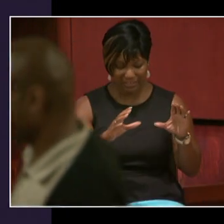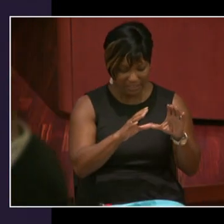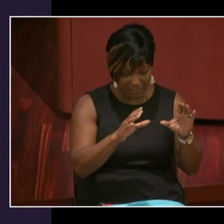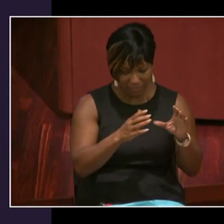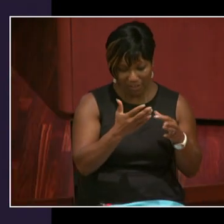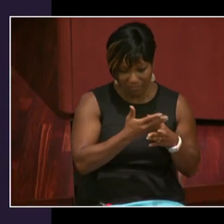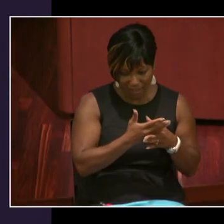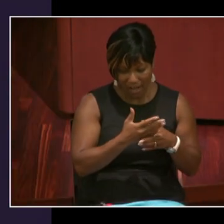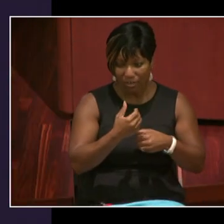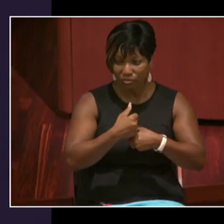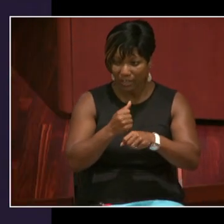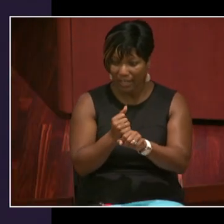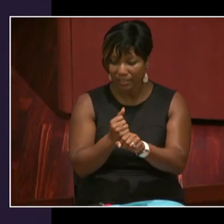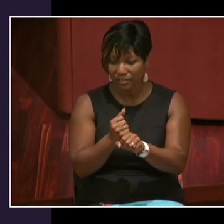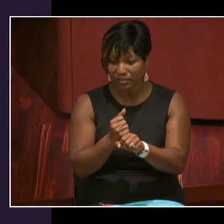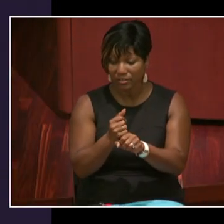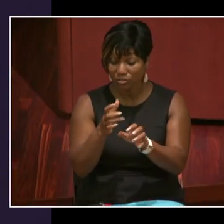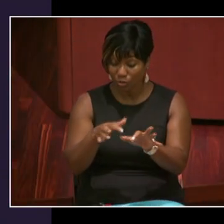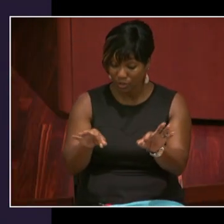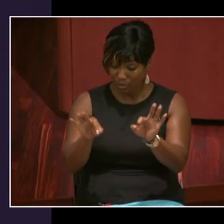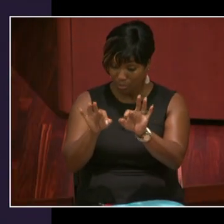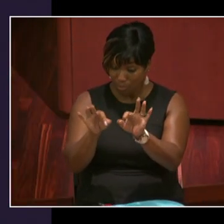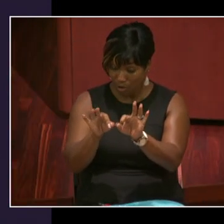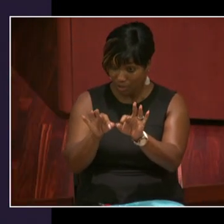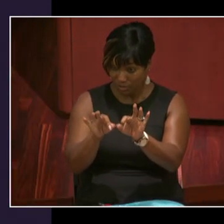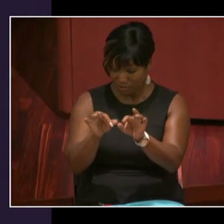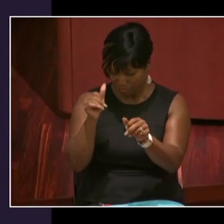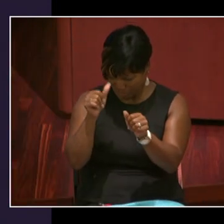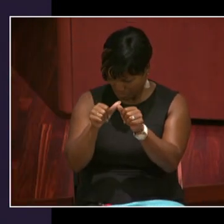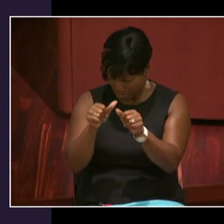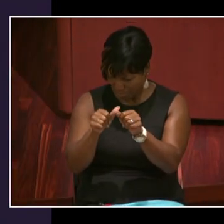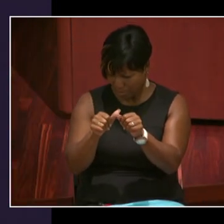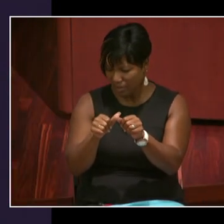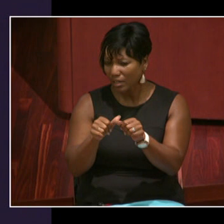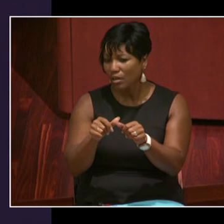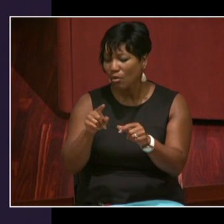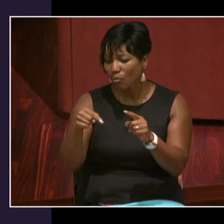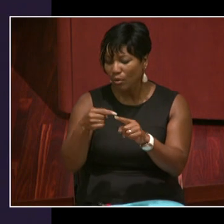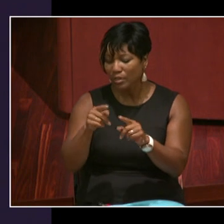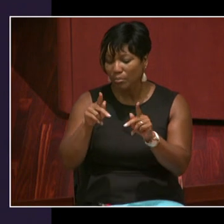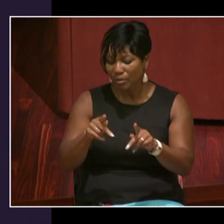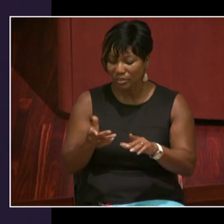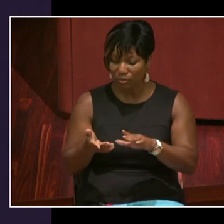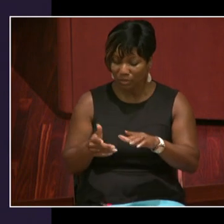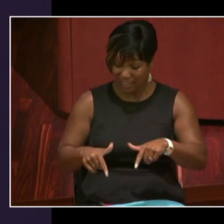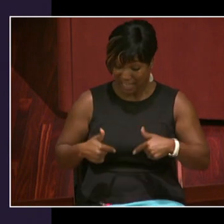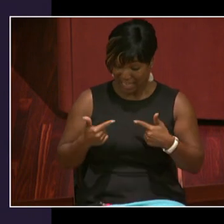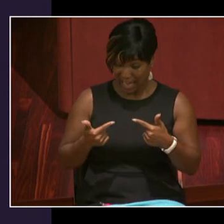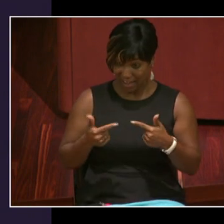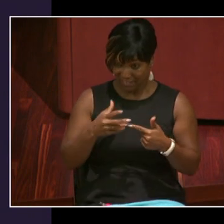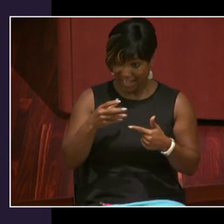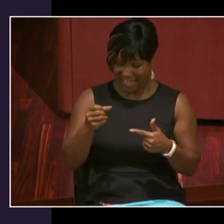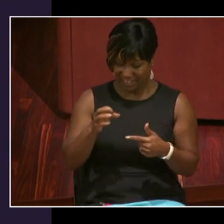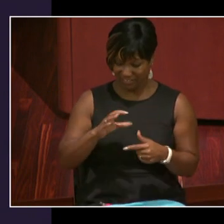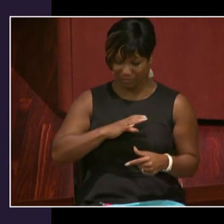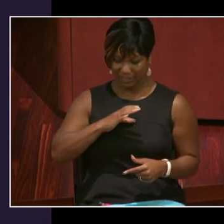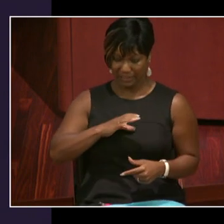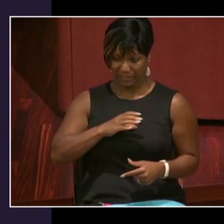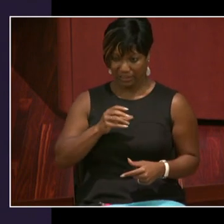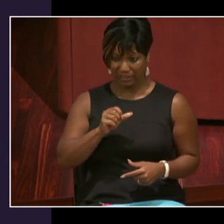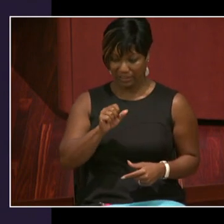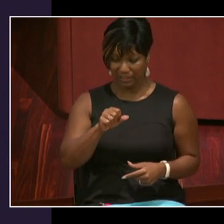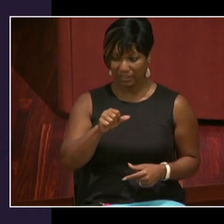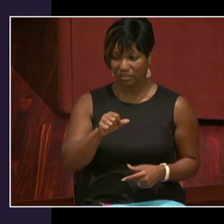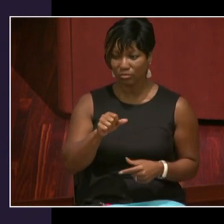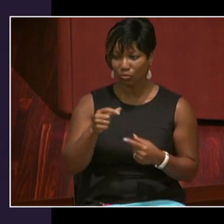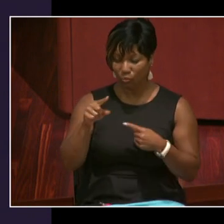file created. So it's important to consider not only when the person was alive, but their naturalization status at various points during their time in